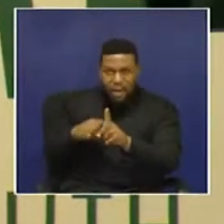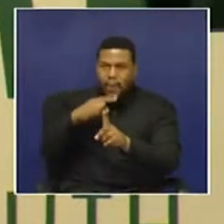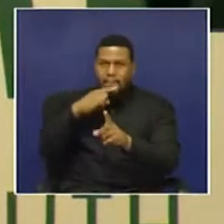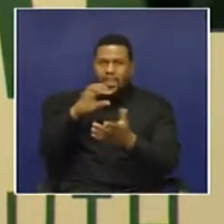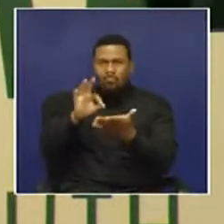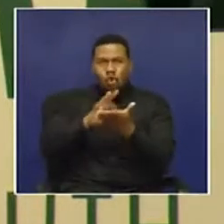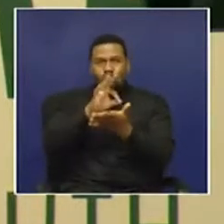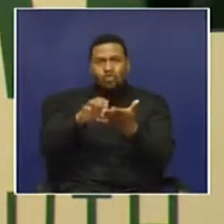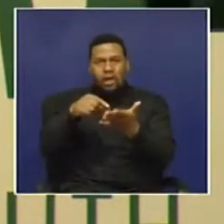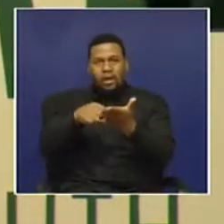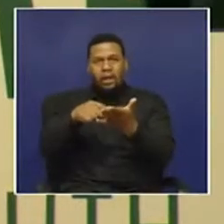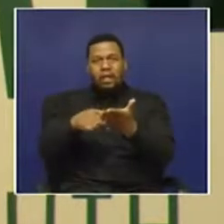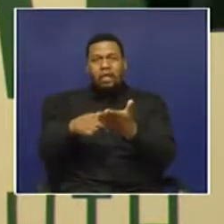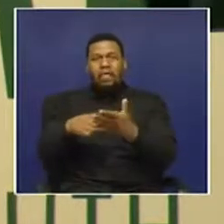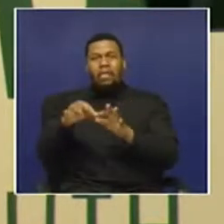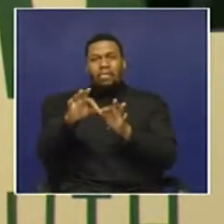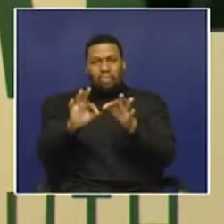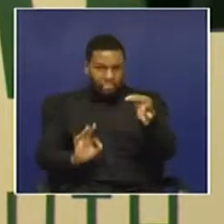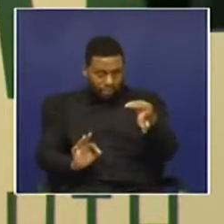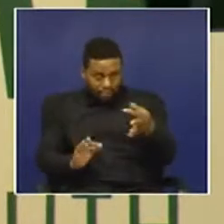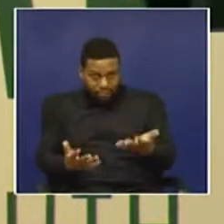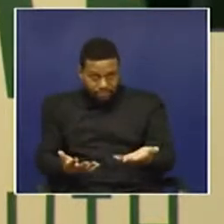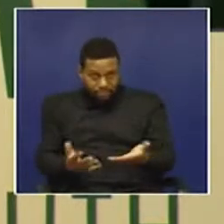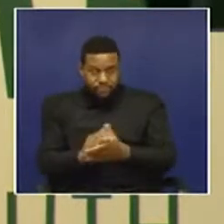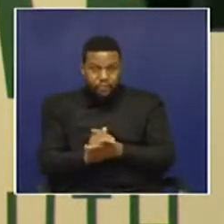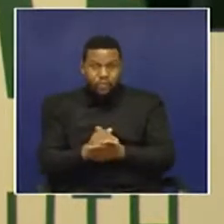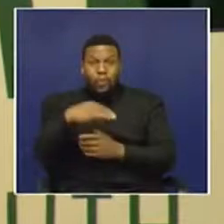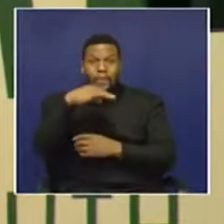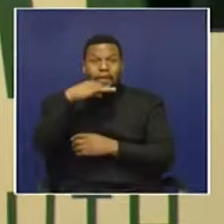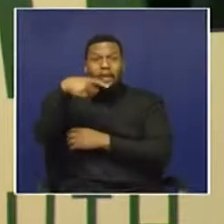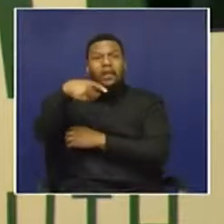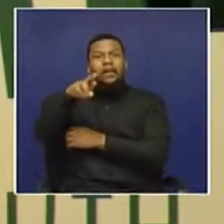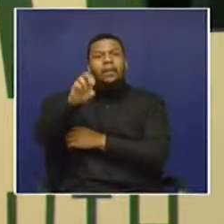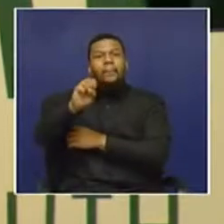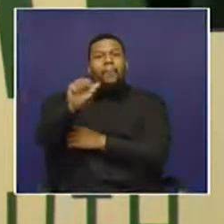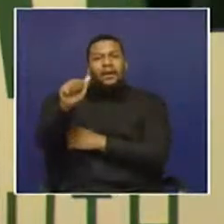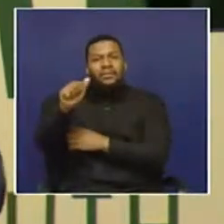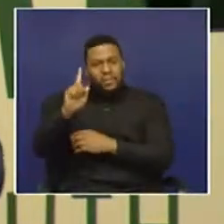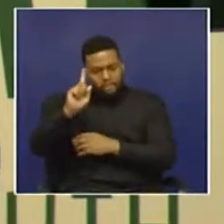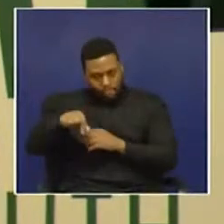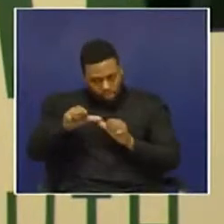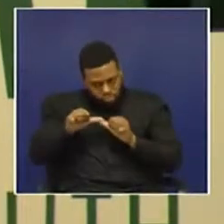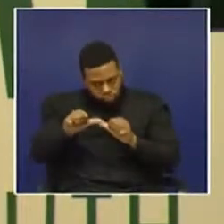that PRASA continues with its contractual obligations.